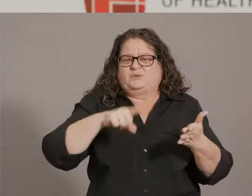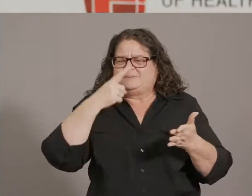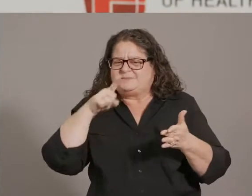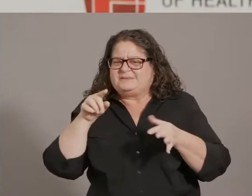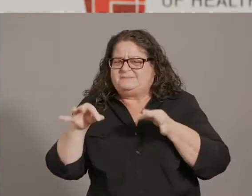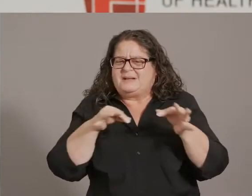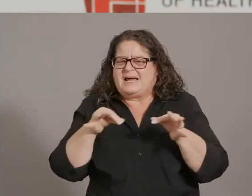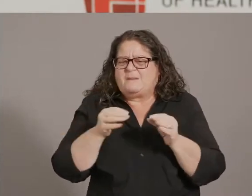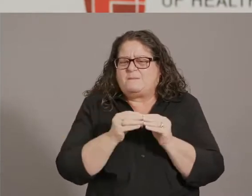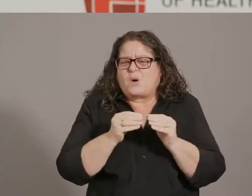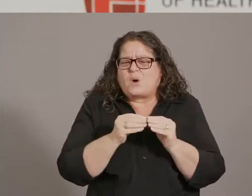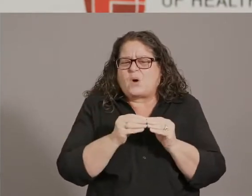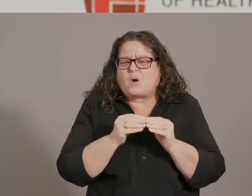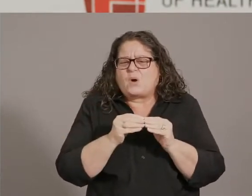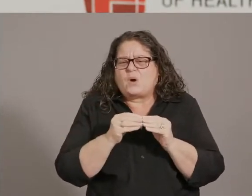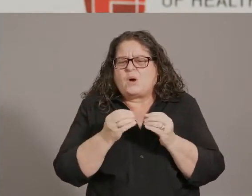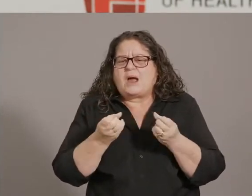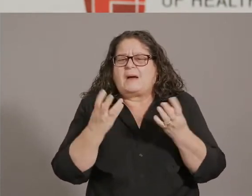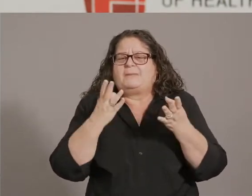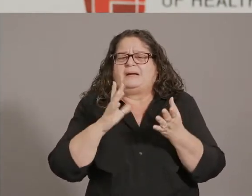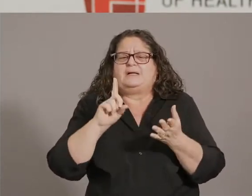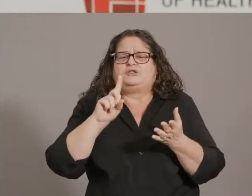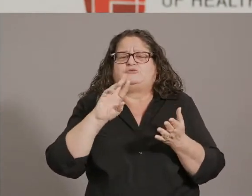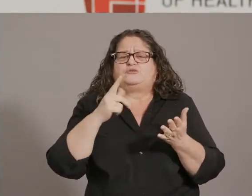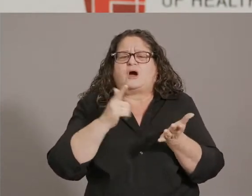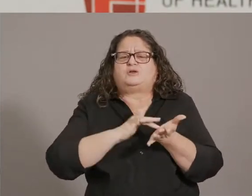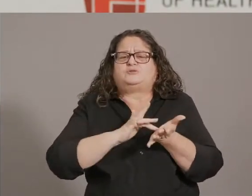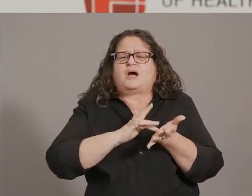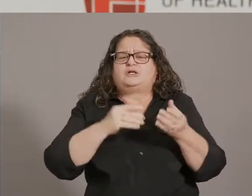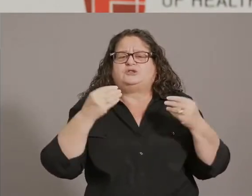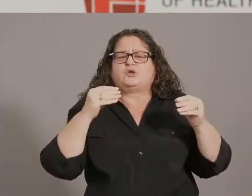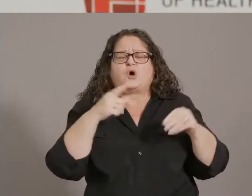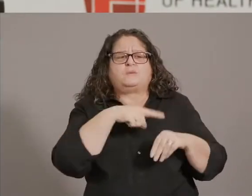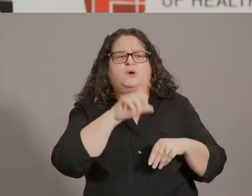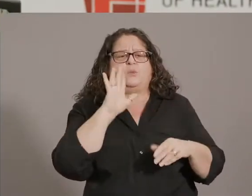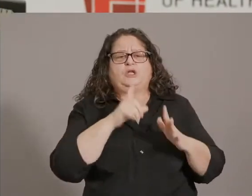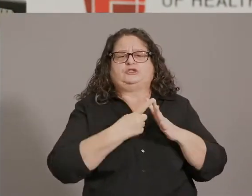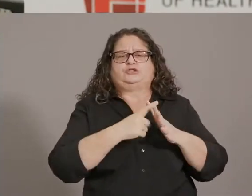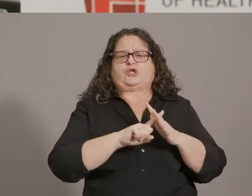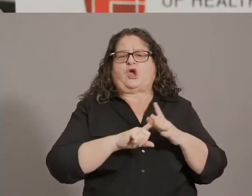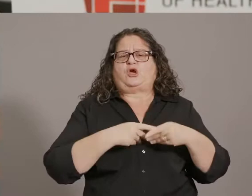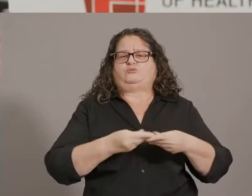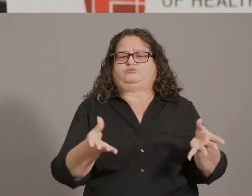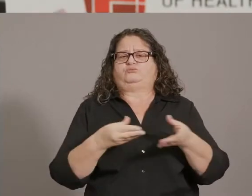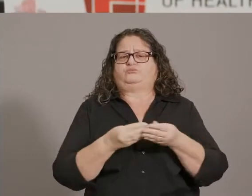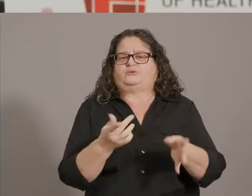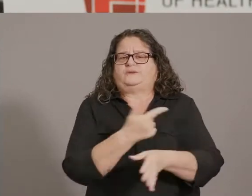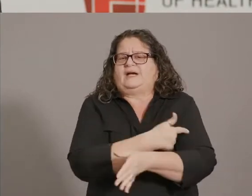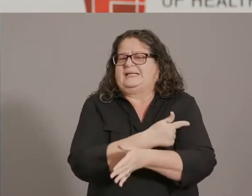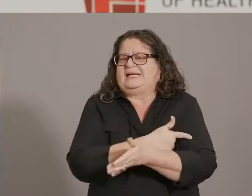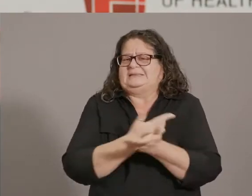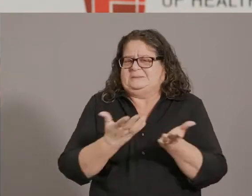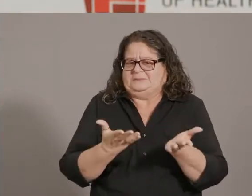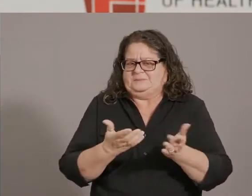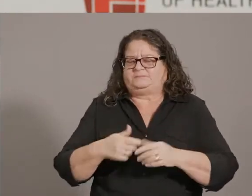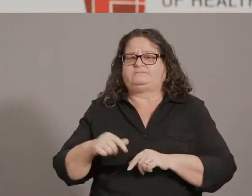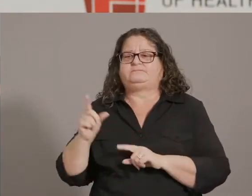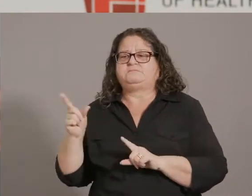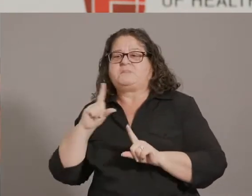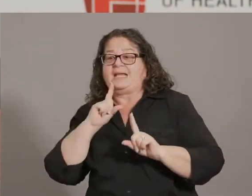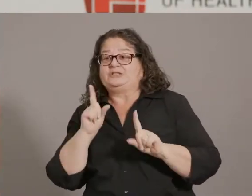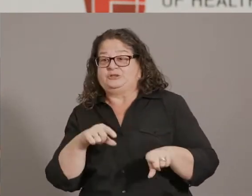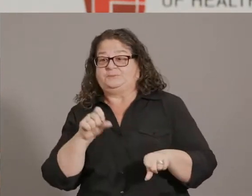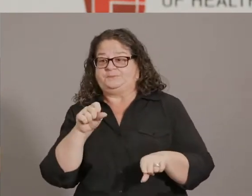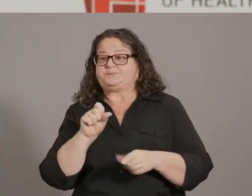pharmacies across the state should or will start vaccinating? Yeah, absolutely. So last week they kicked off the